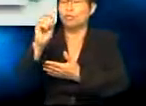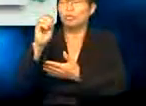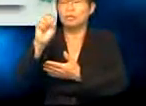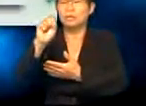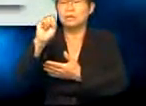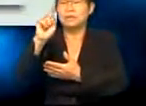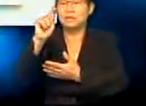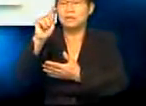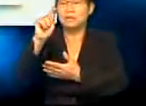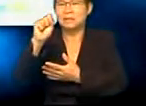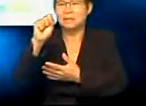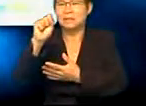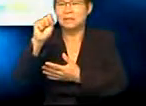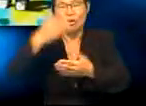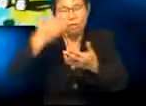tubers.